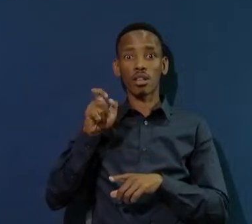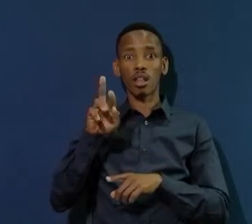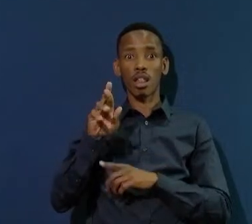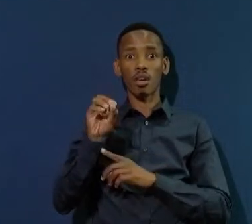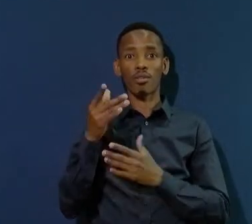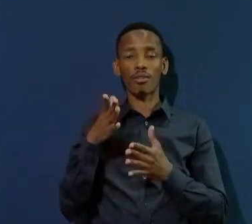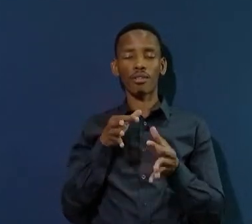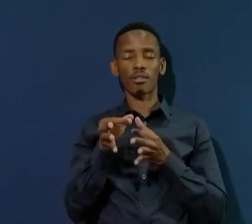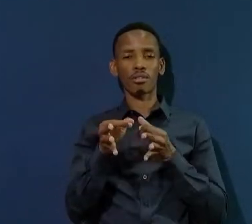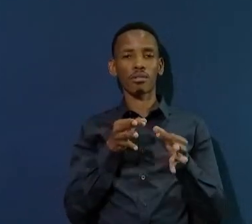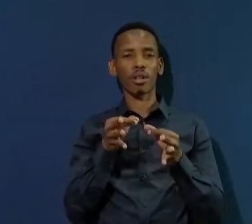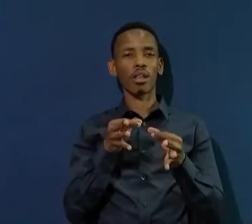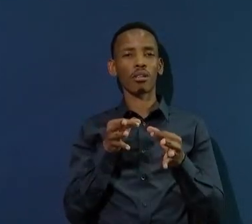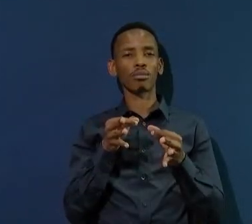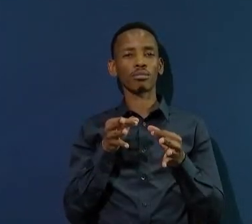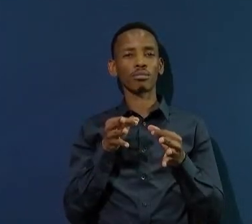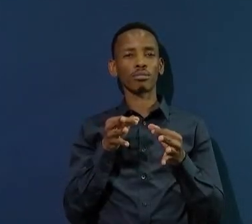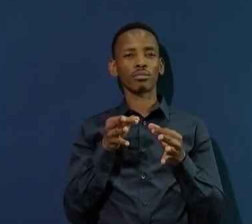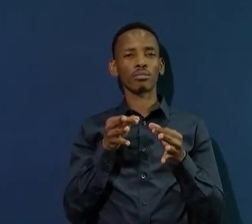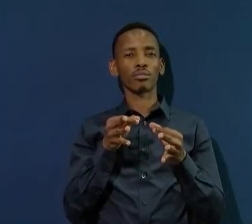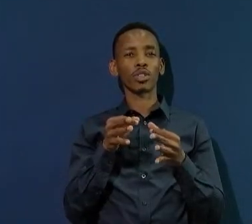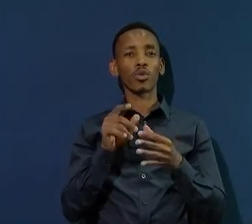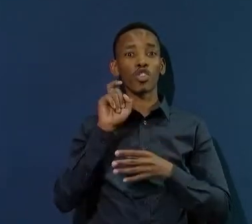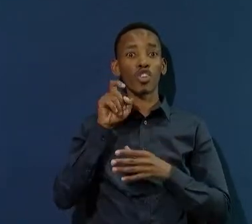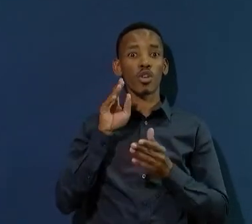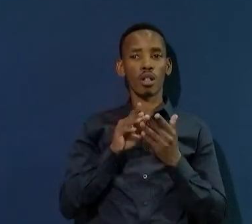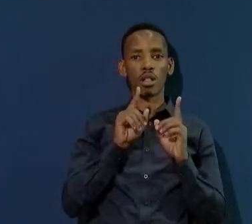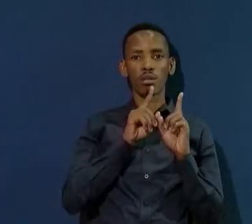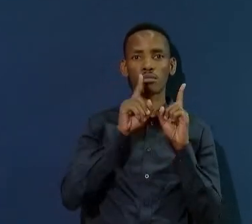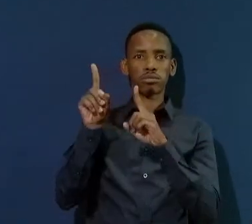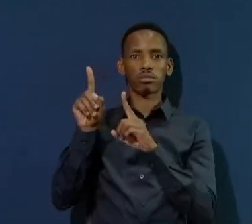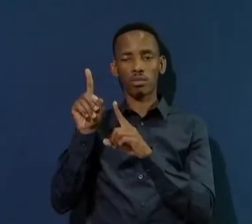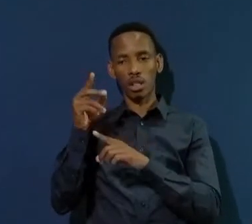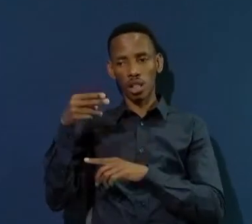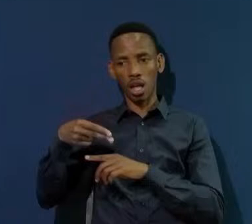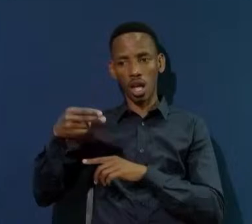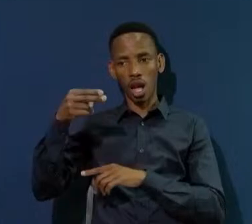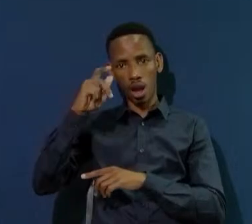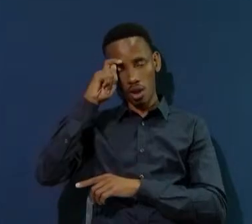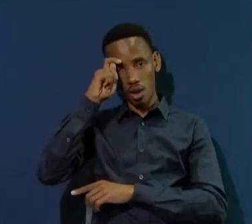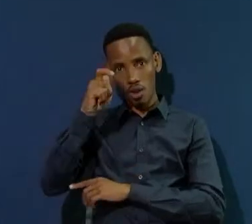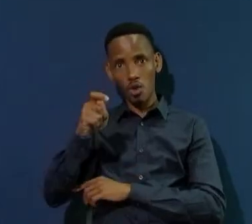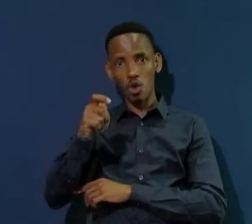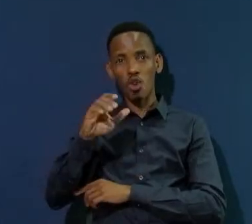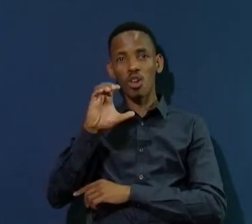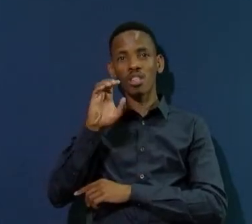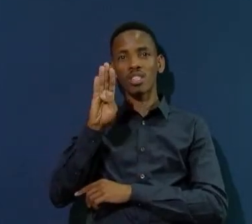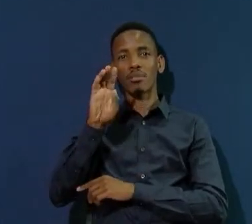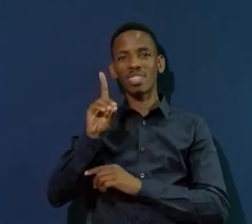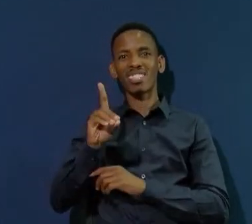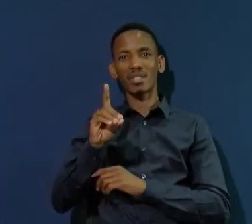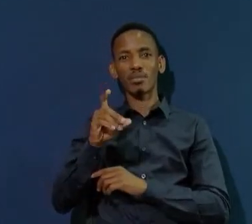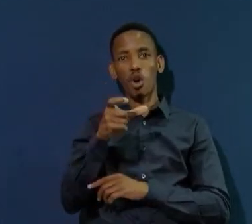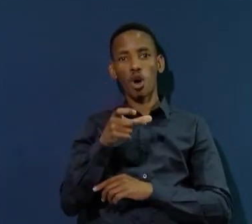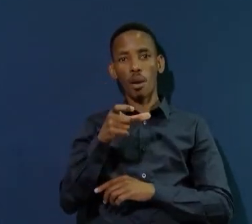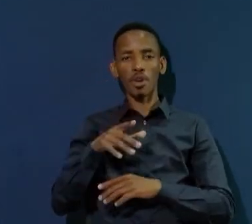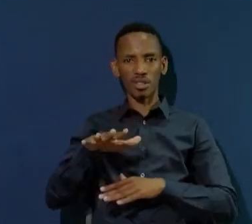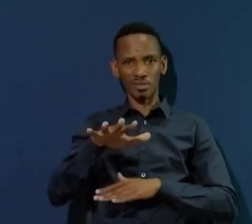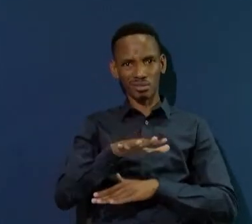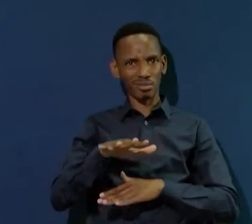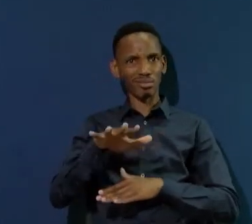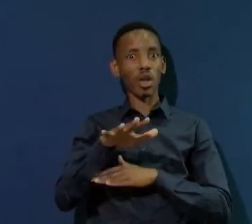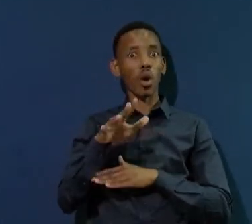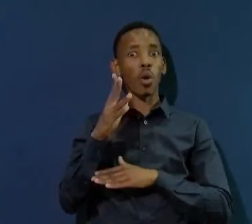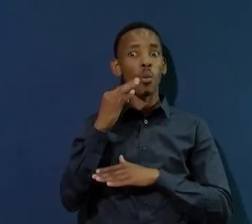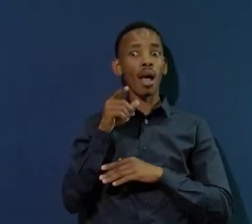tla tshwana ke gore re go bua ha high court ko CBD mo ga borone ka ke gone